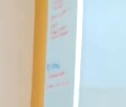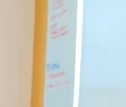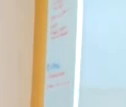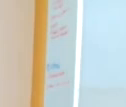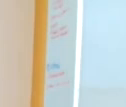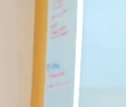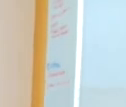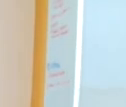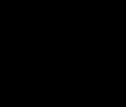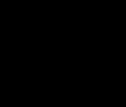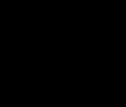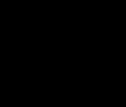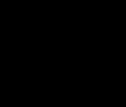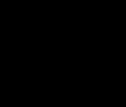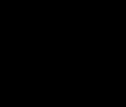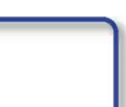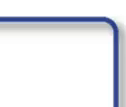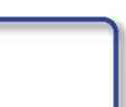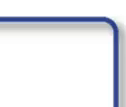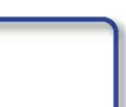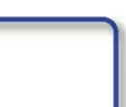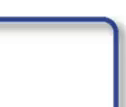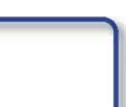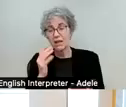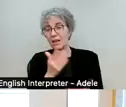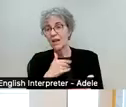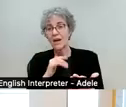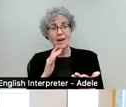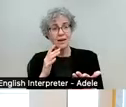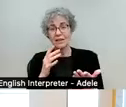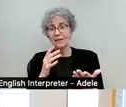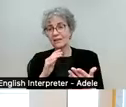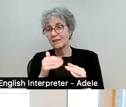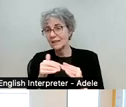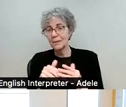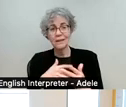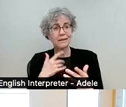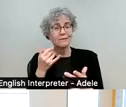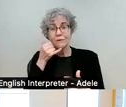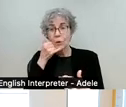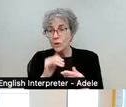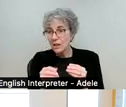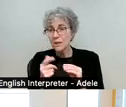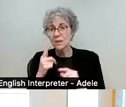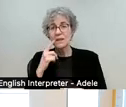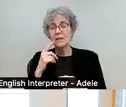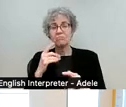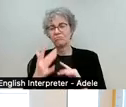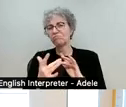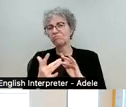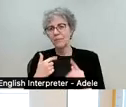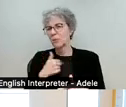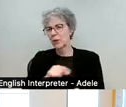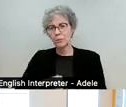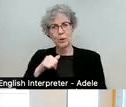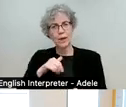email, call. Like I said, we're really proud of this initiative and where we're at and where it's